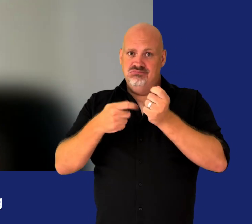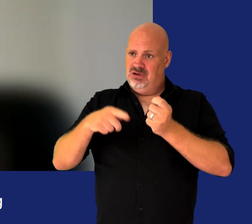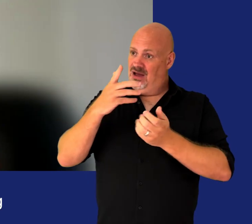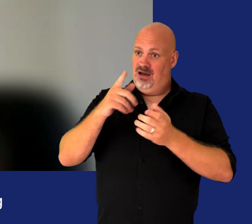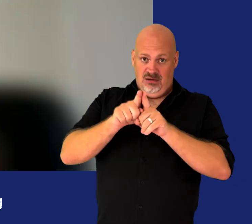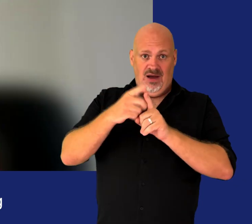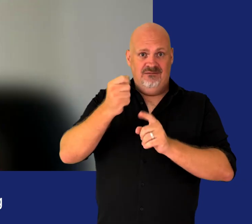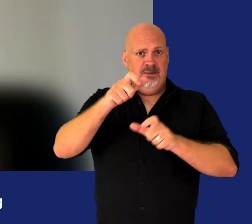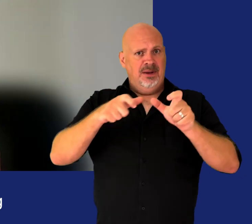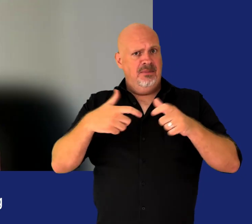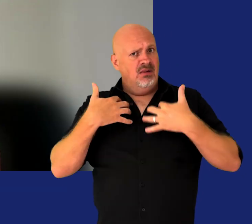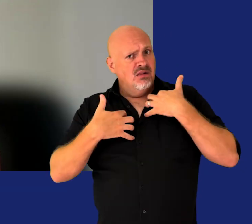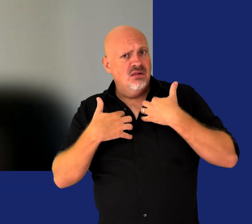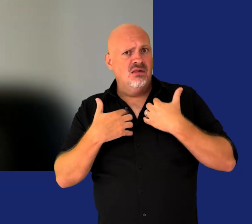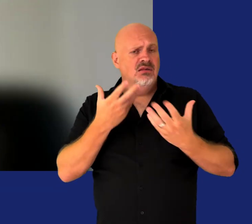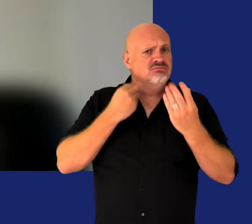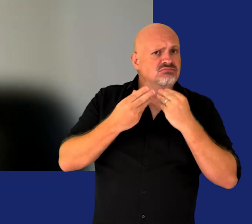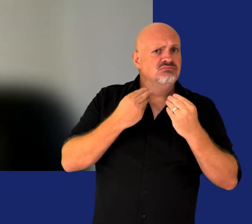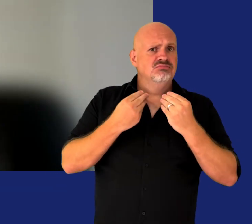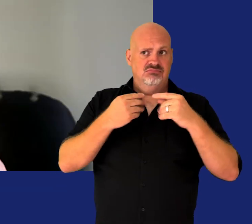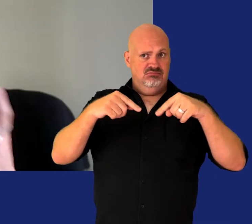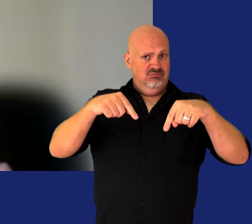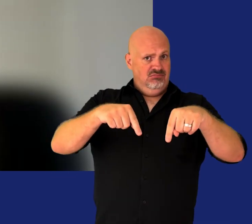that are really interested in hearing